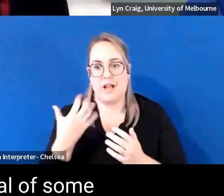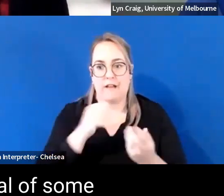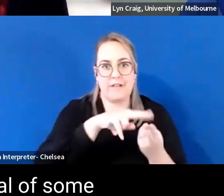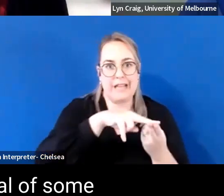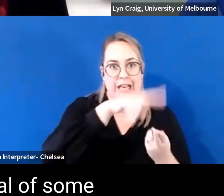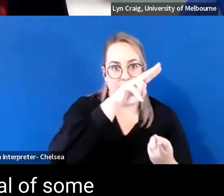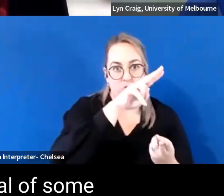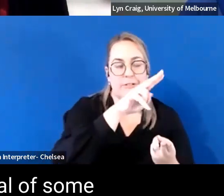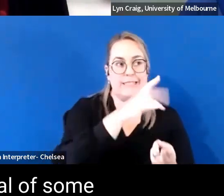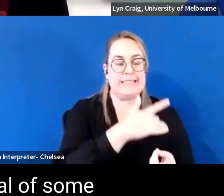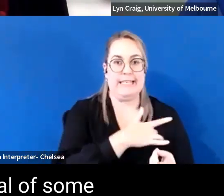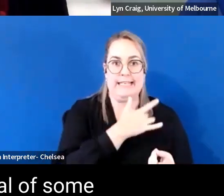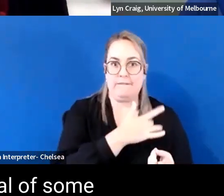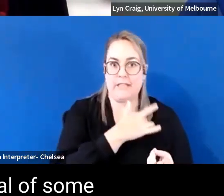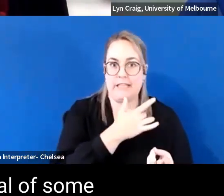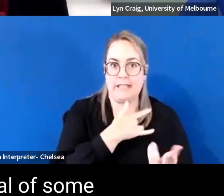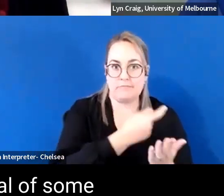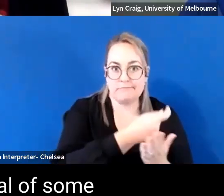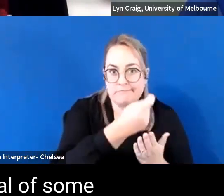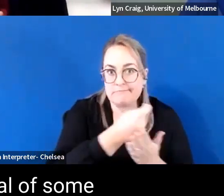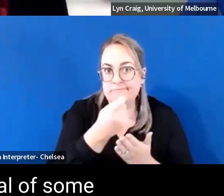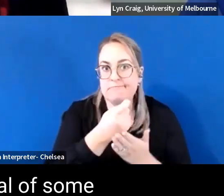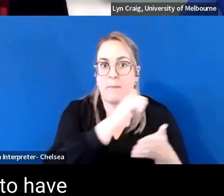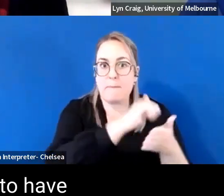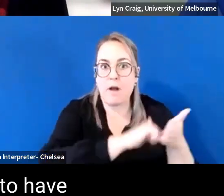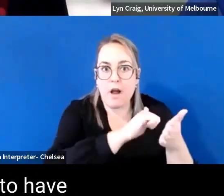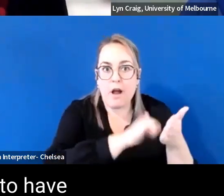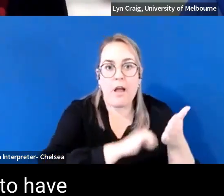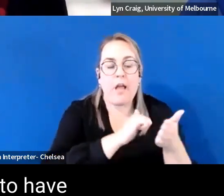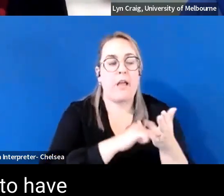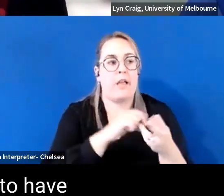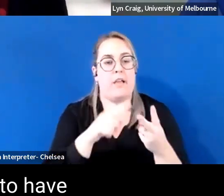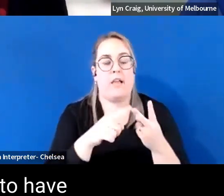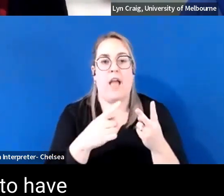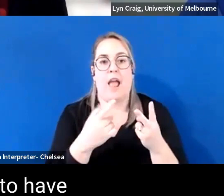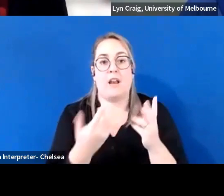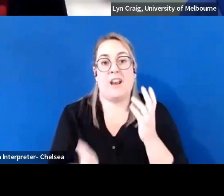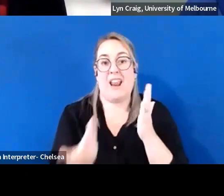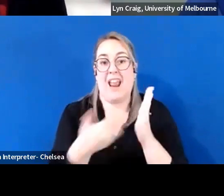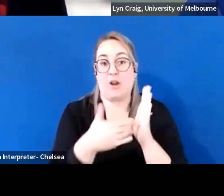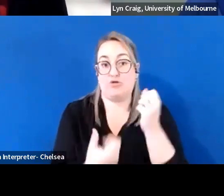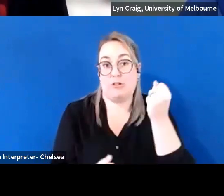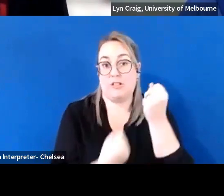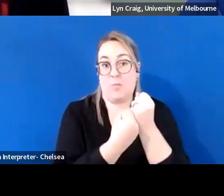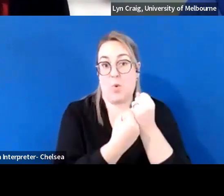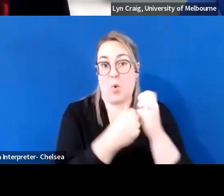and the removal of some of those extra supports, that seems to have impacted women.